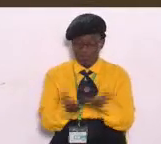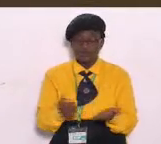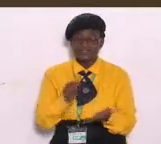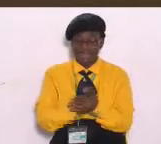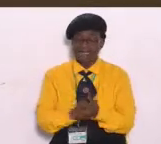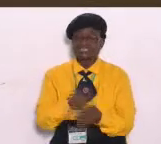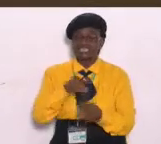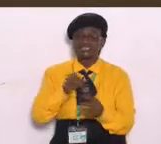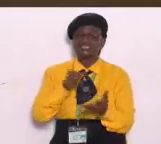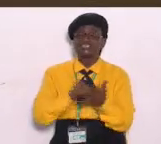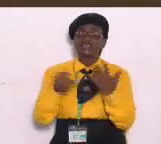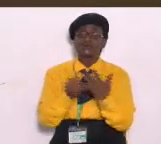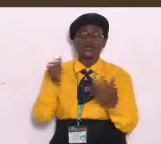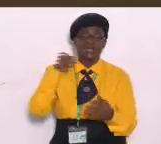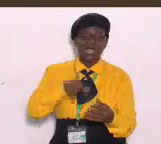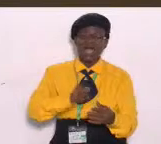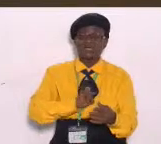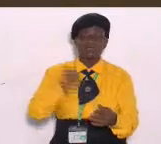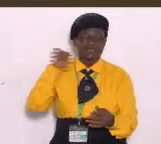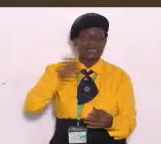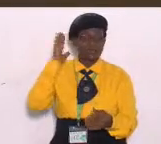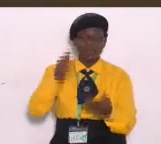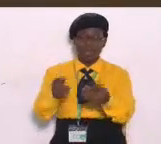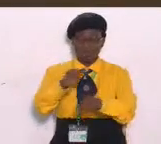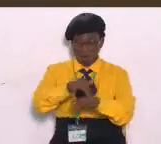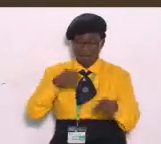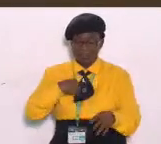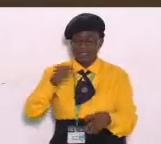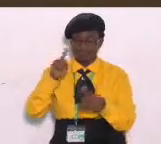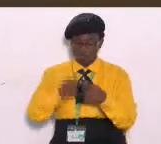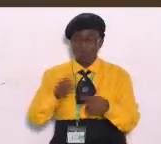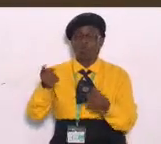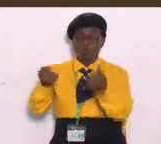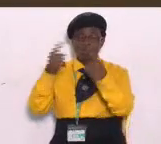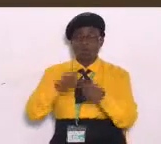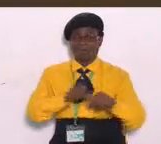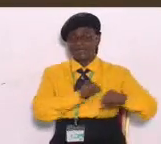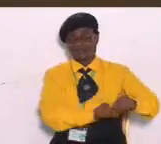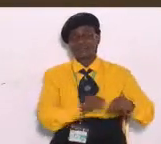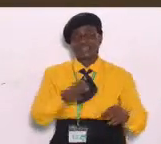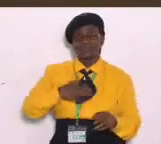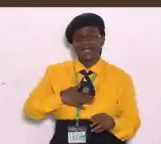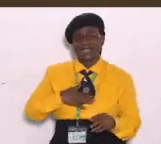my thesis, etc., etc. I'm supposed to be busy, see,